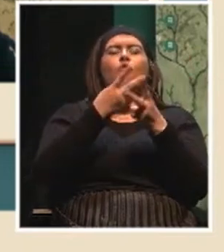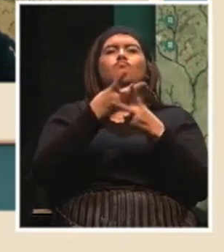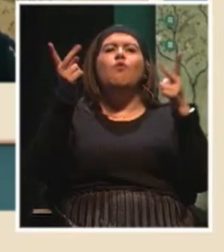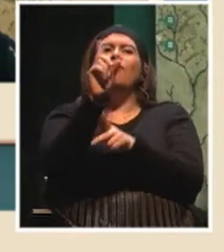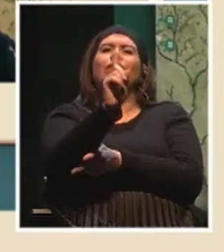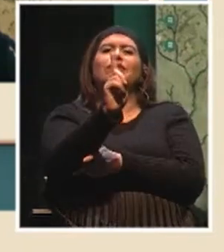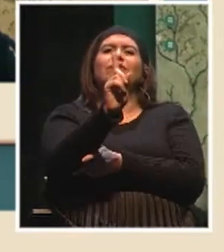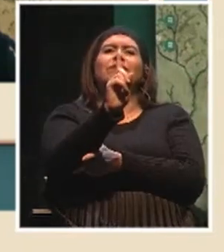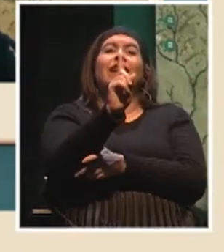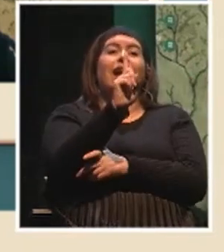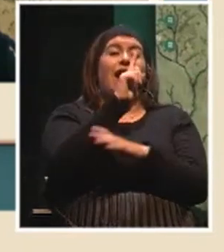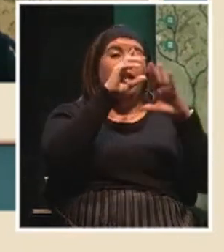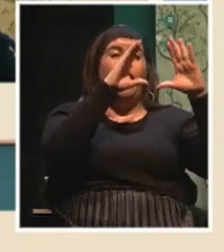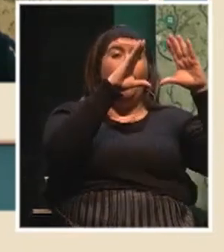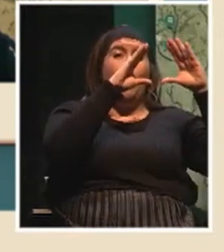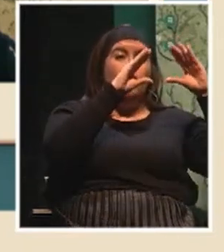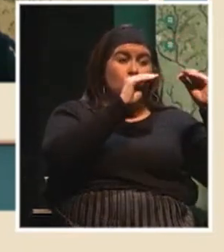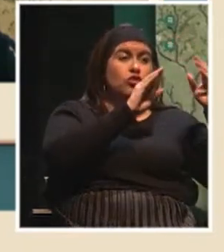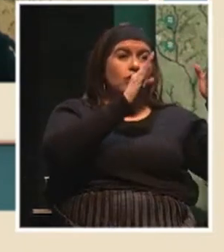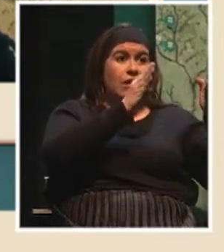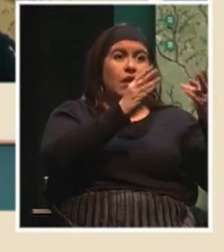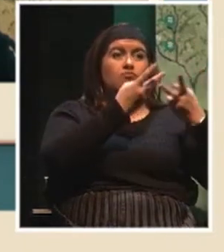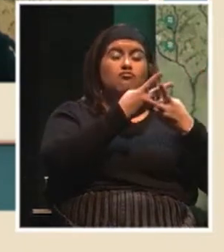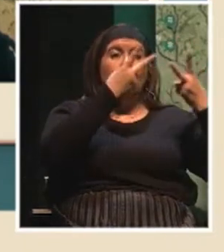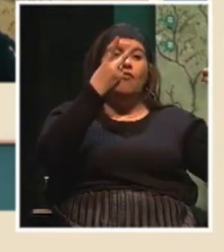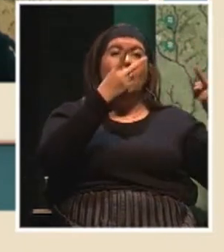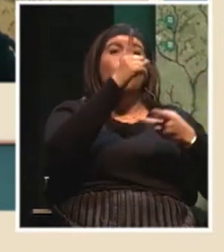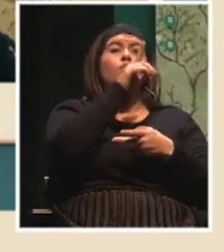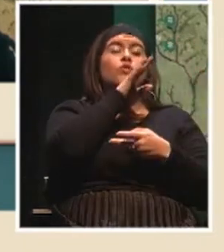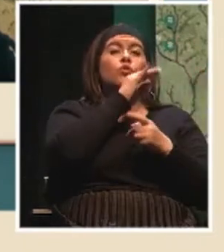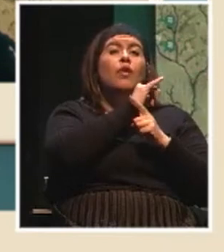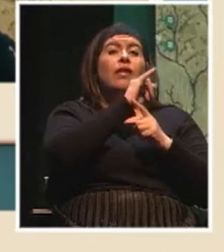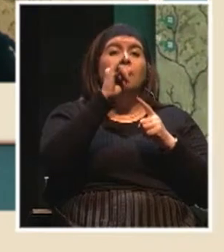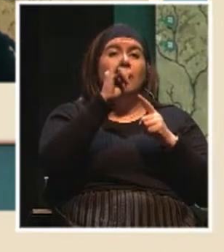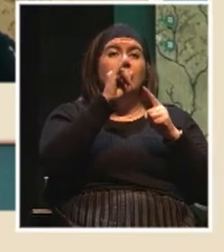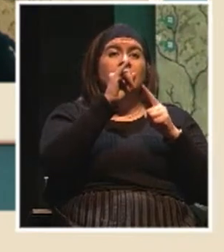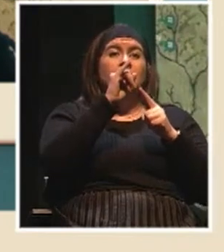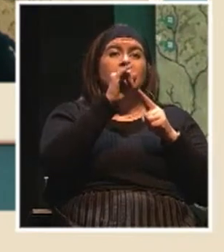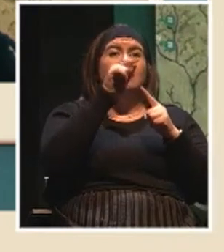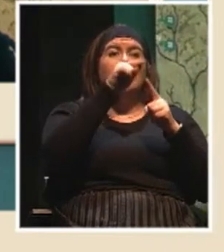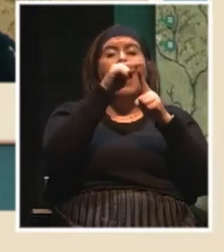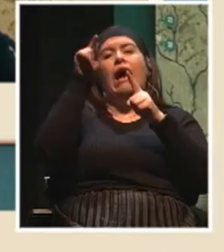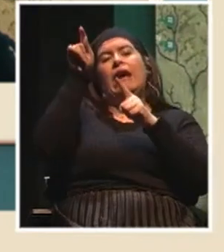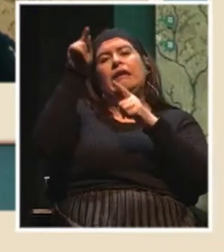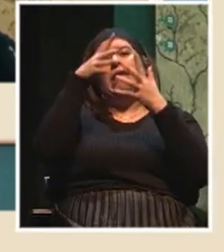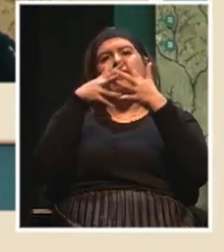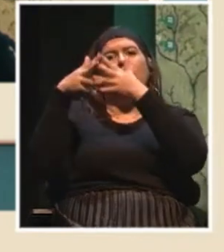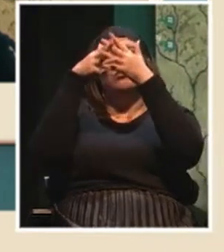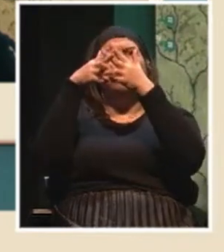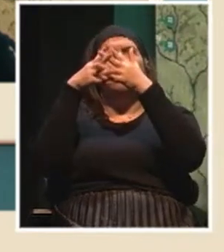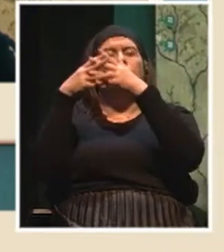night, 1 minute after East Coast air, because it contained new information. And the information would have videos